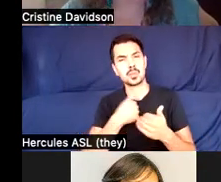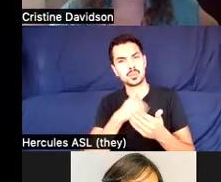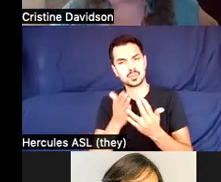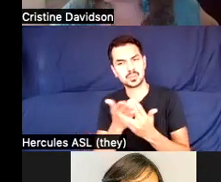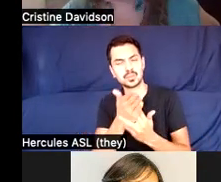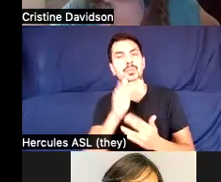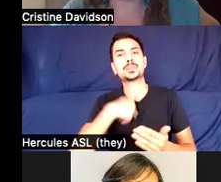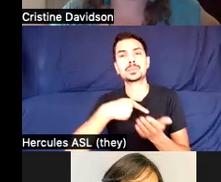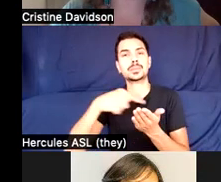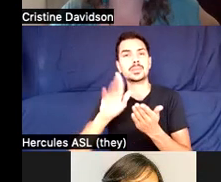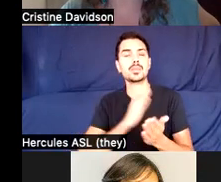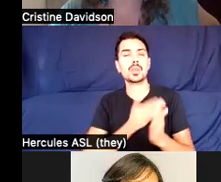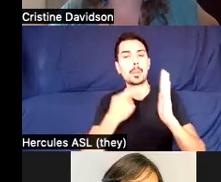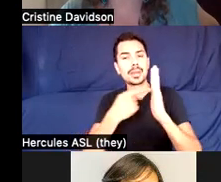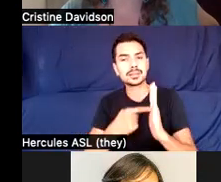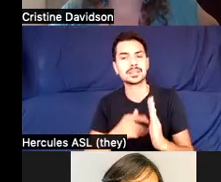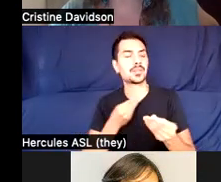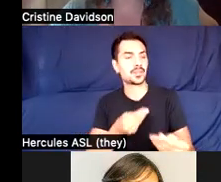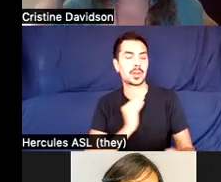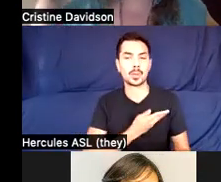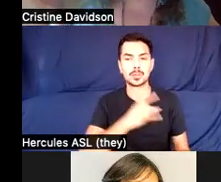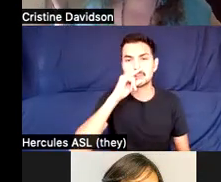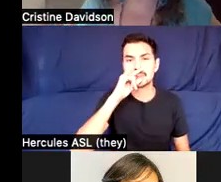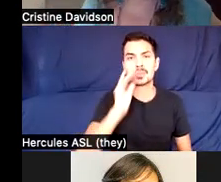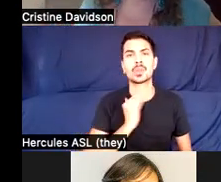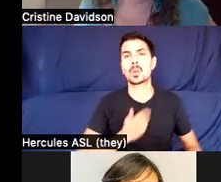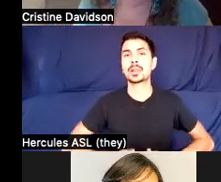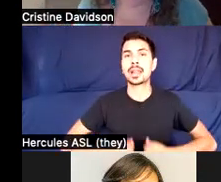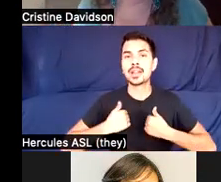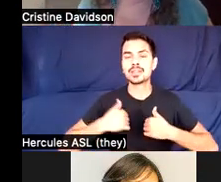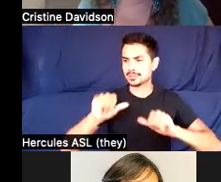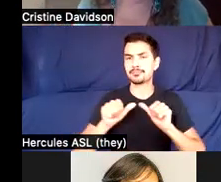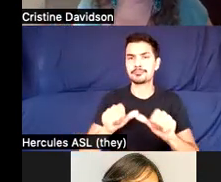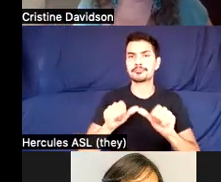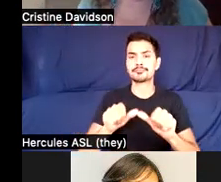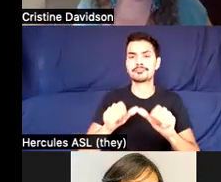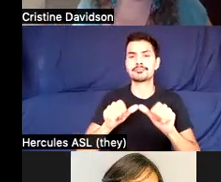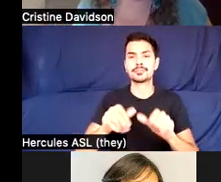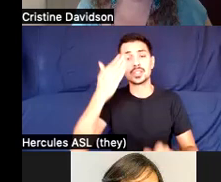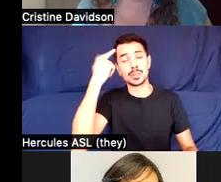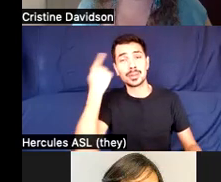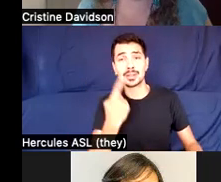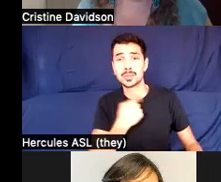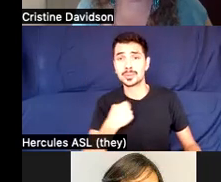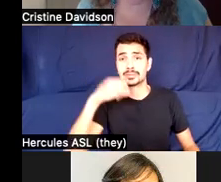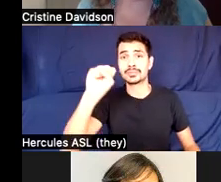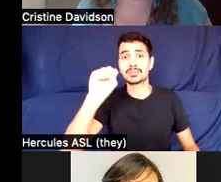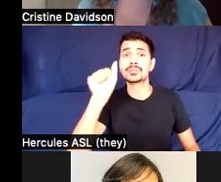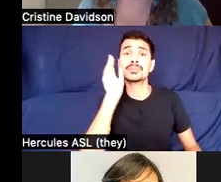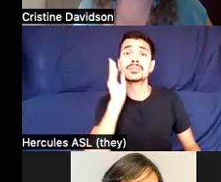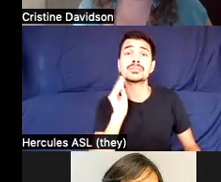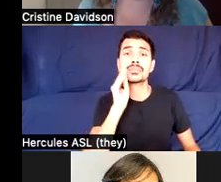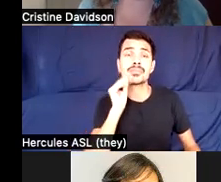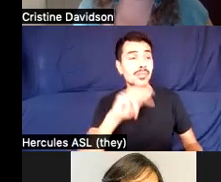and feed our kids, and like our lives are going on. Just because we've been sexually assaulted doesn't mean the whole world